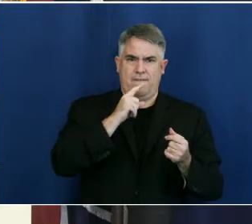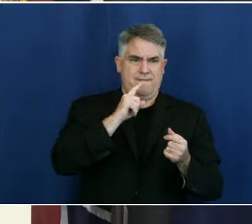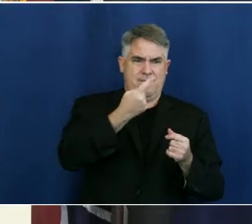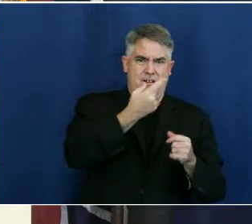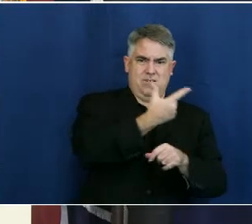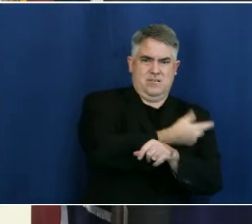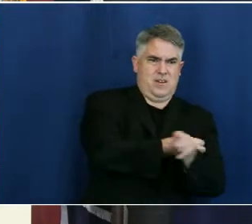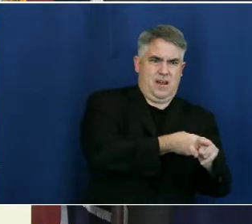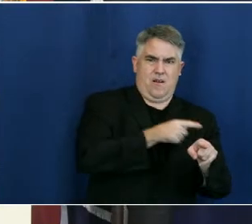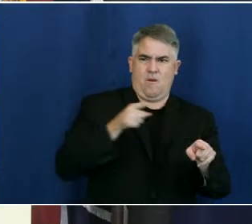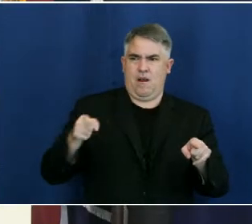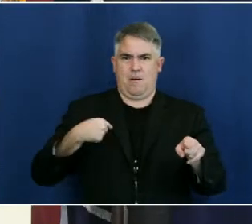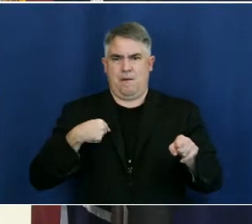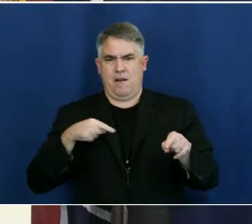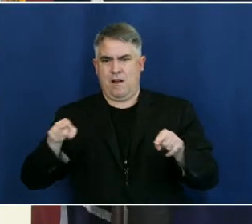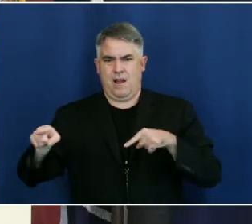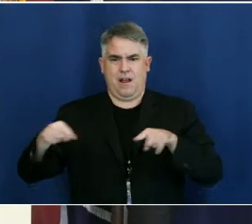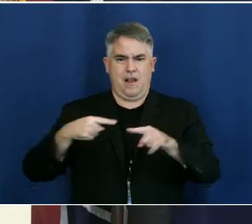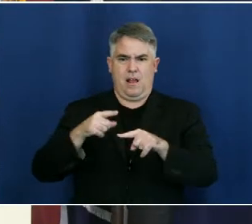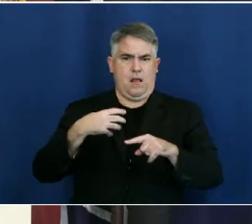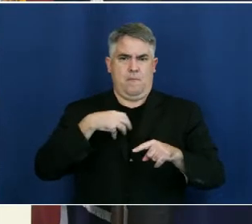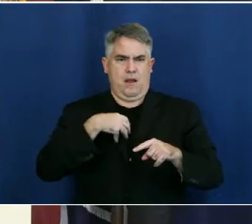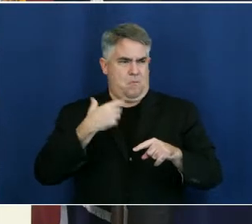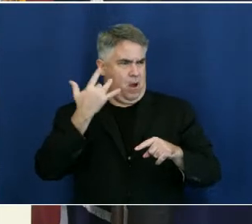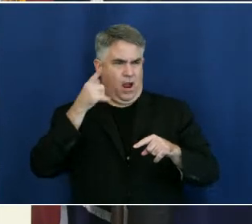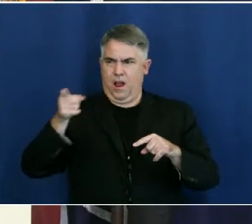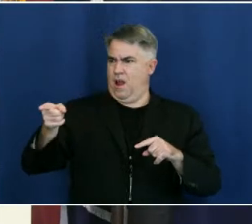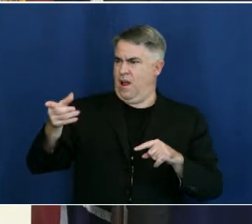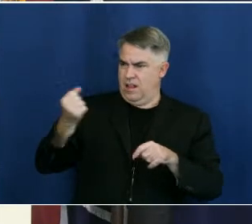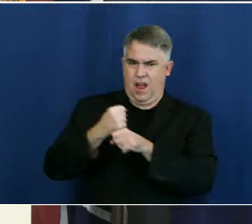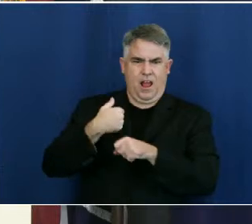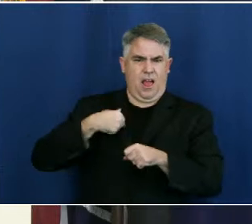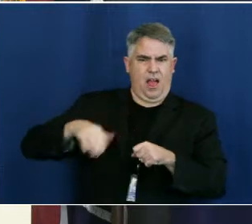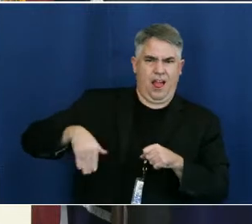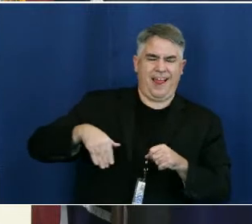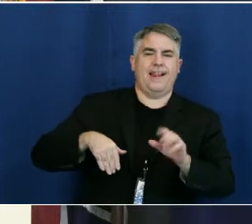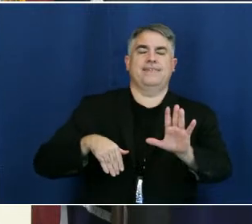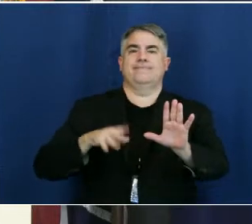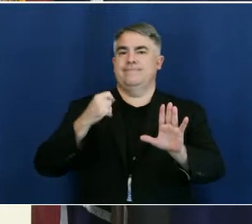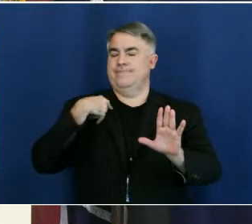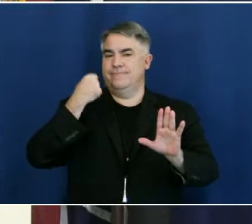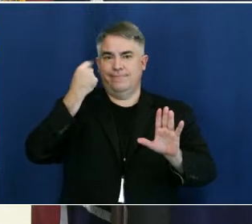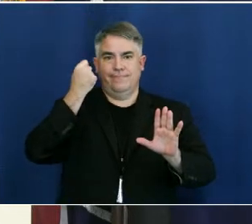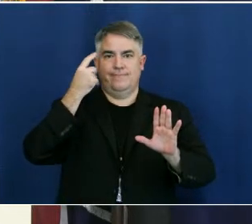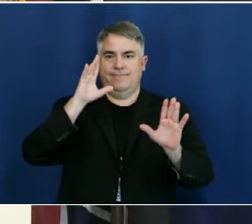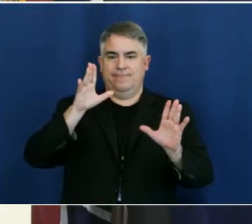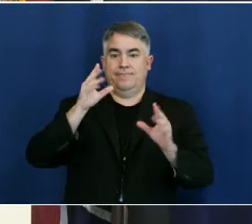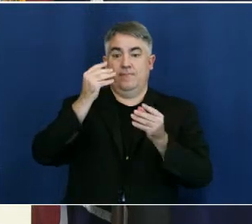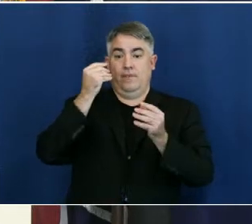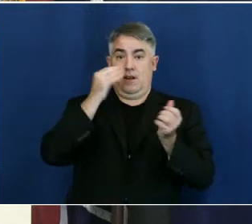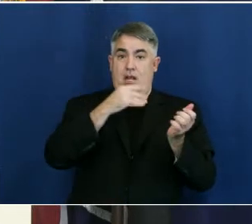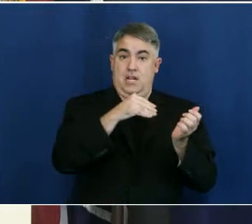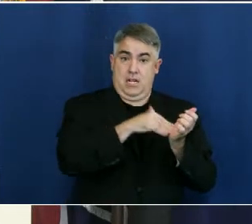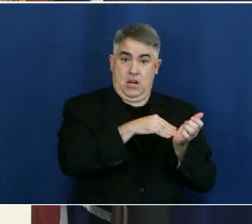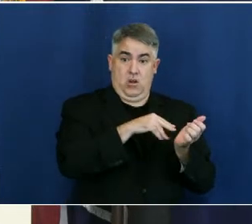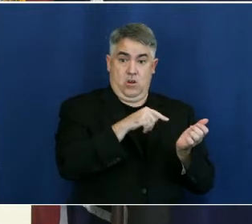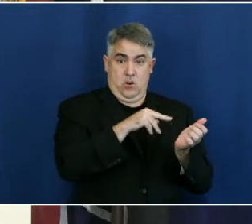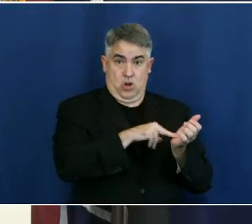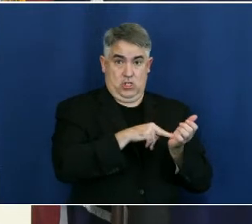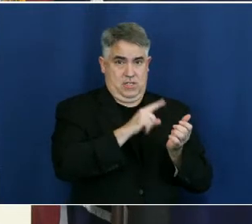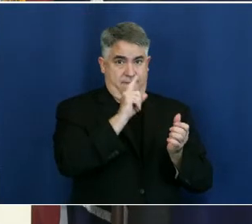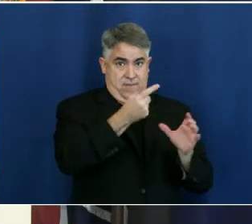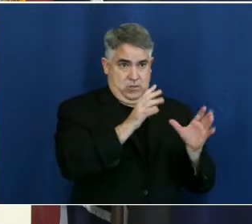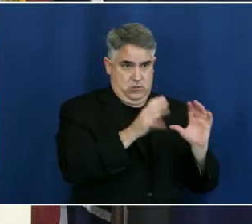it's important to note that right now we've done healthcare workers and we're doing seniors 65 and older.